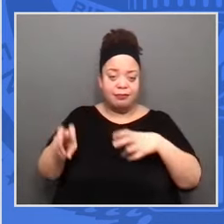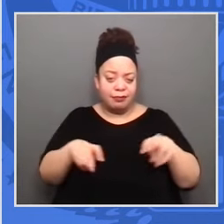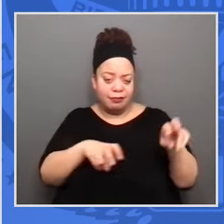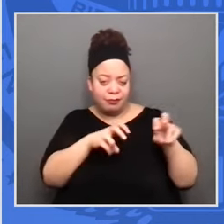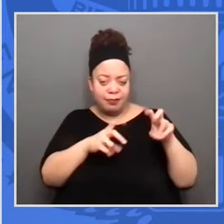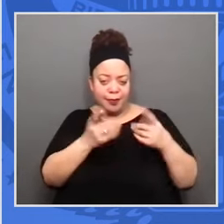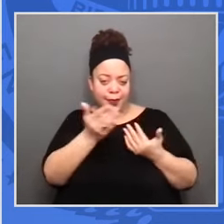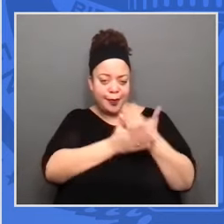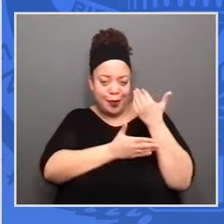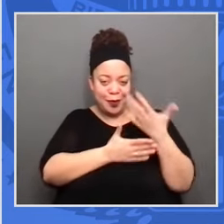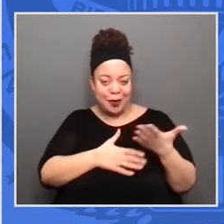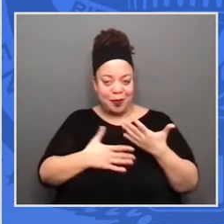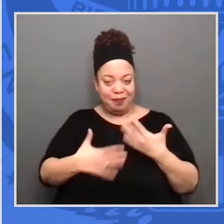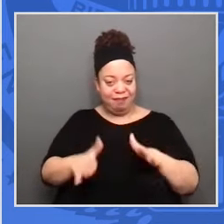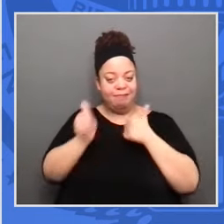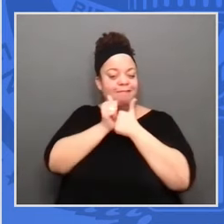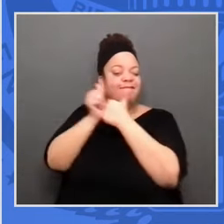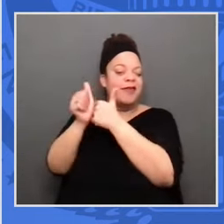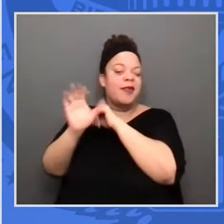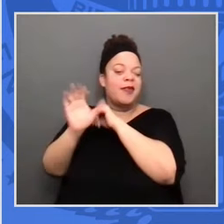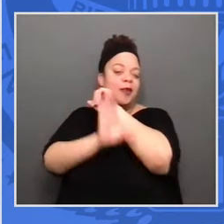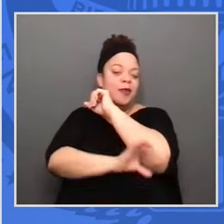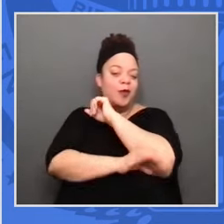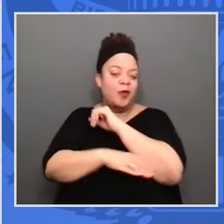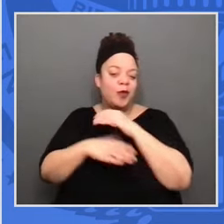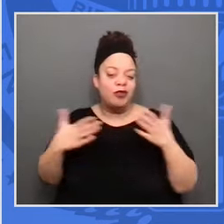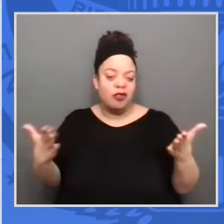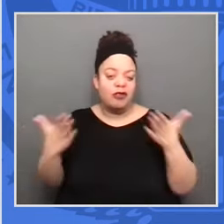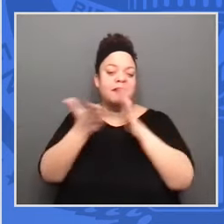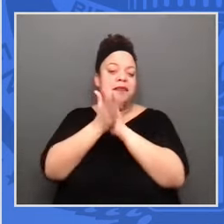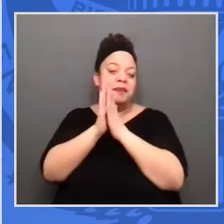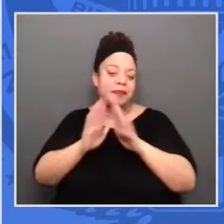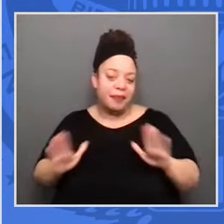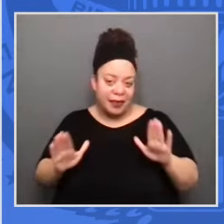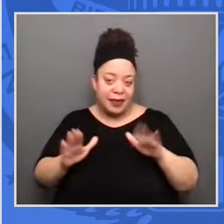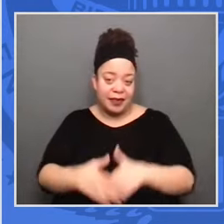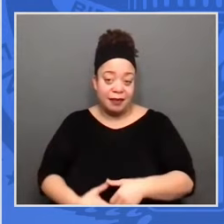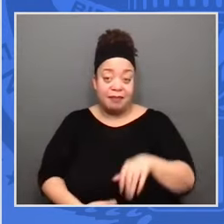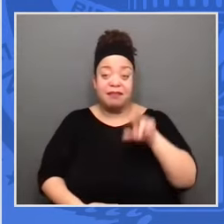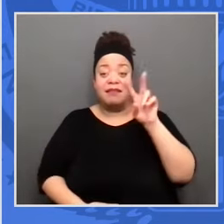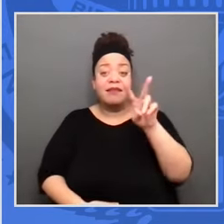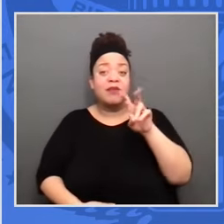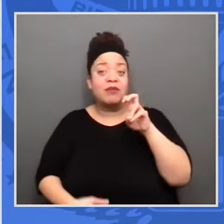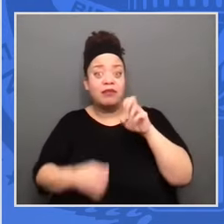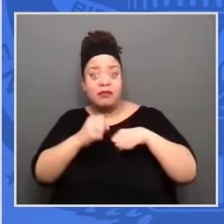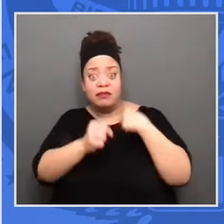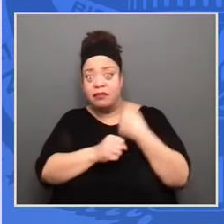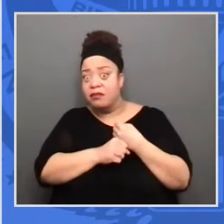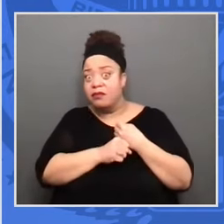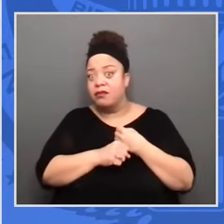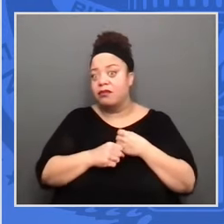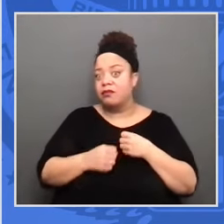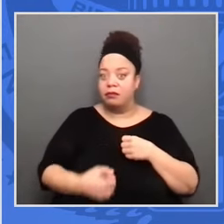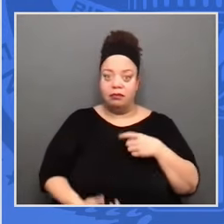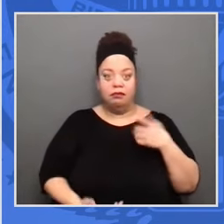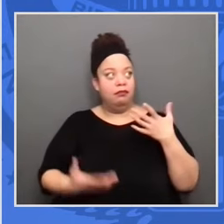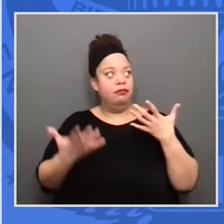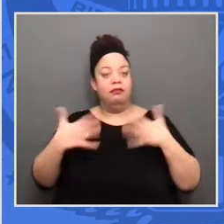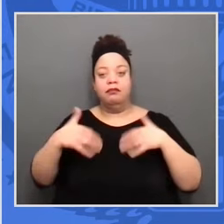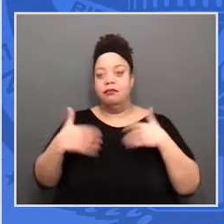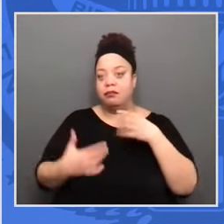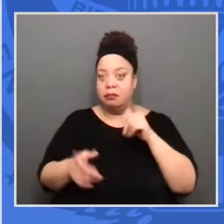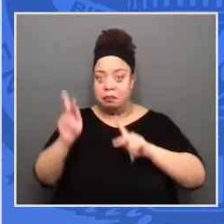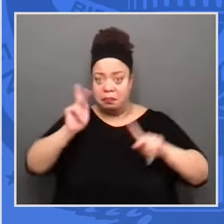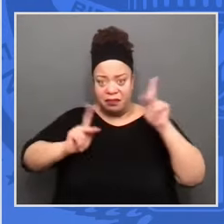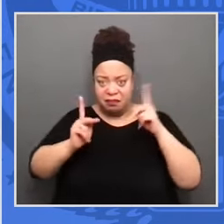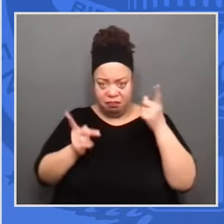as it has for almost two centuries. And few of us stop to think how unique we really are. In the eyes of many in